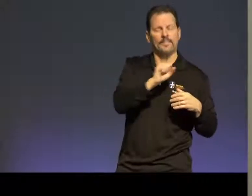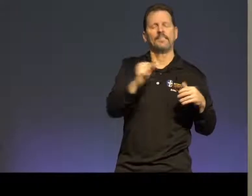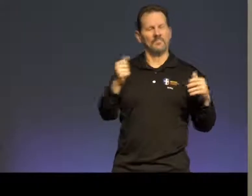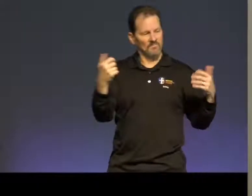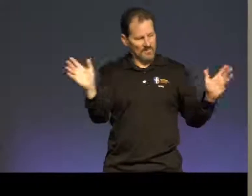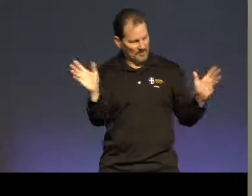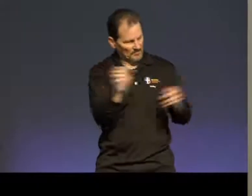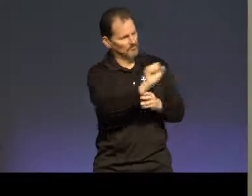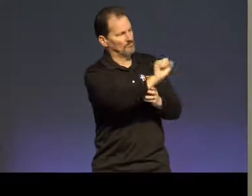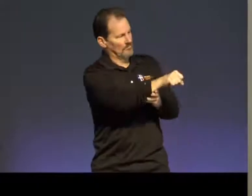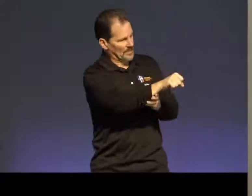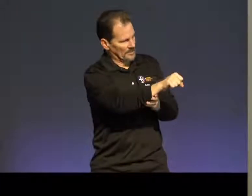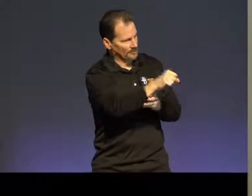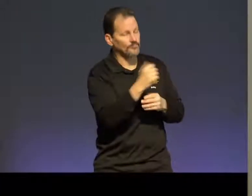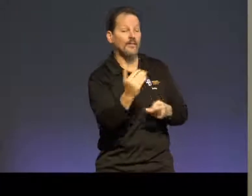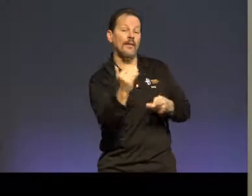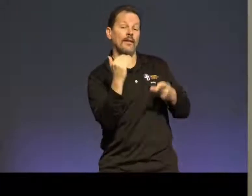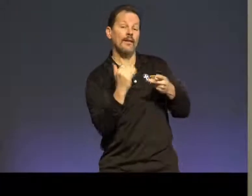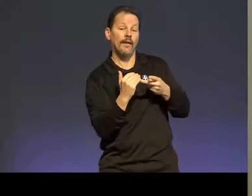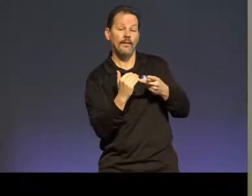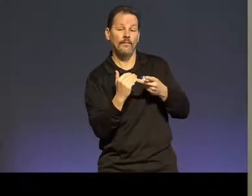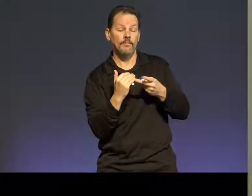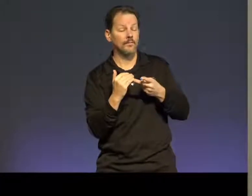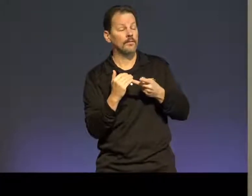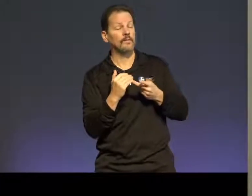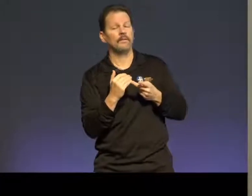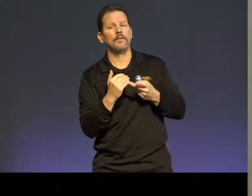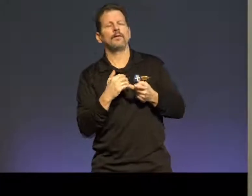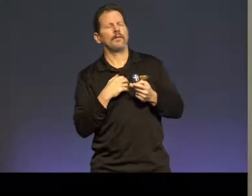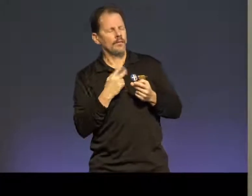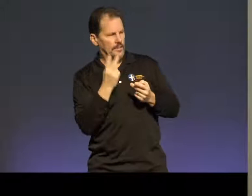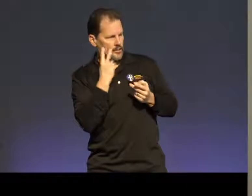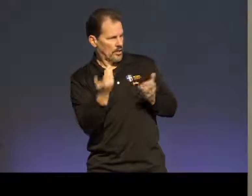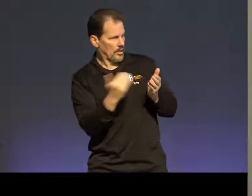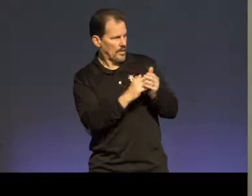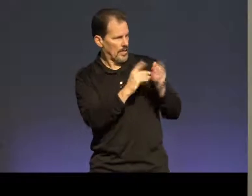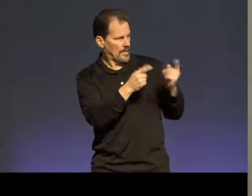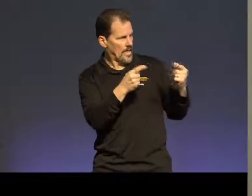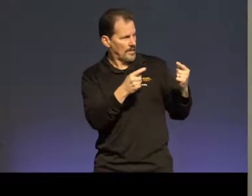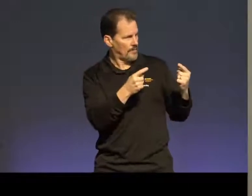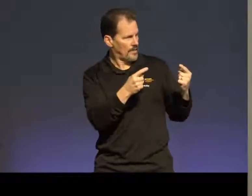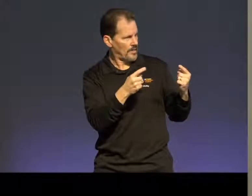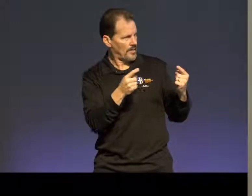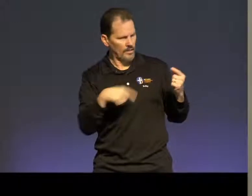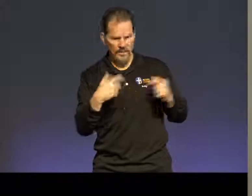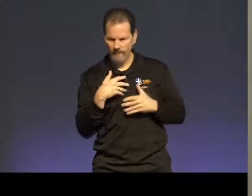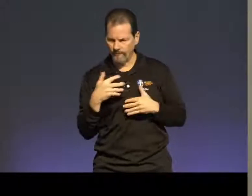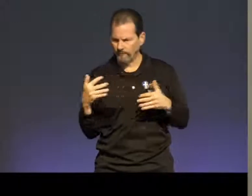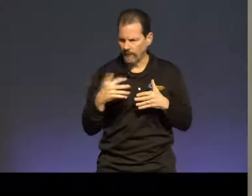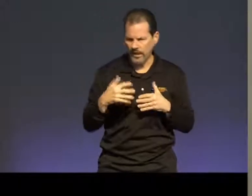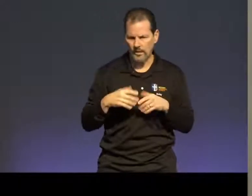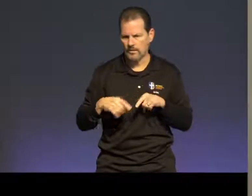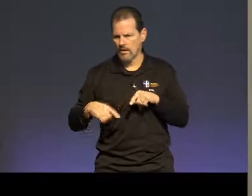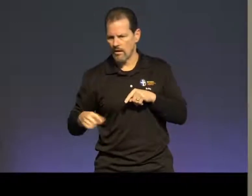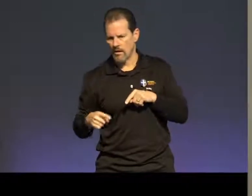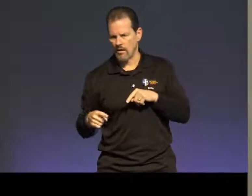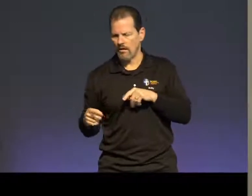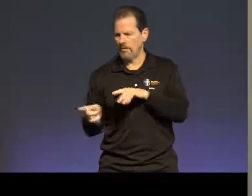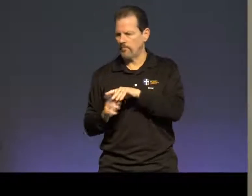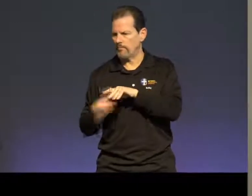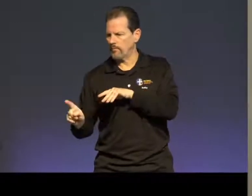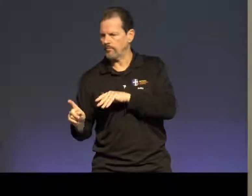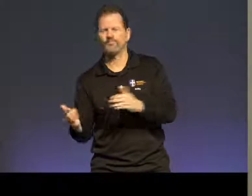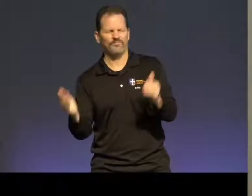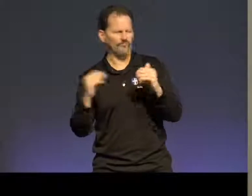trouble coming is run. It's interesting there, because the people do that. But then when we get down to verse 11 is where I really want to take you.